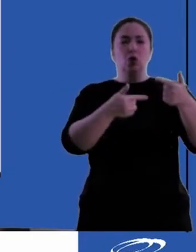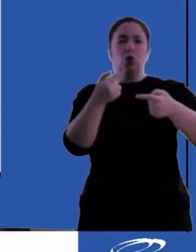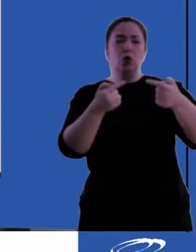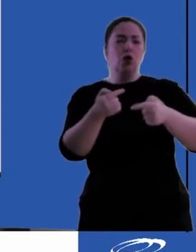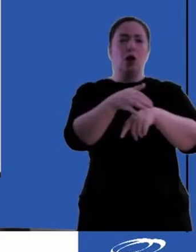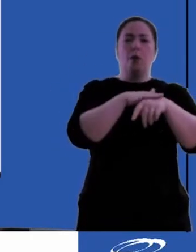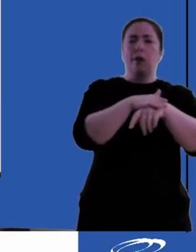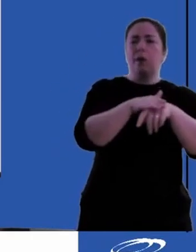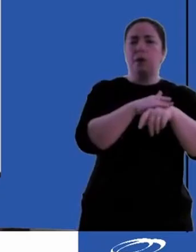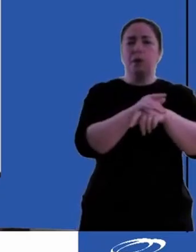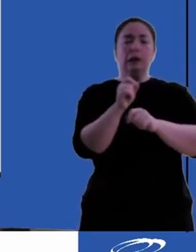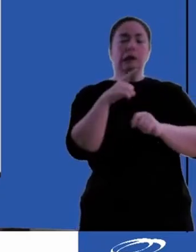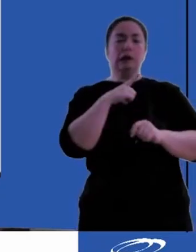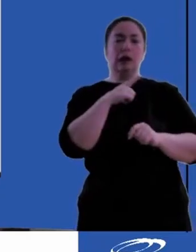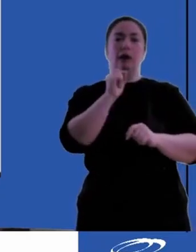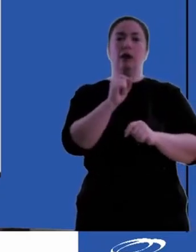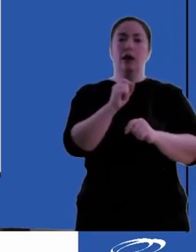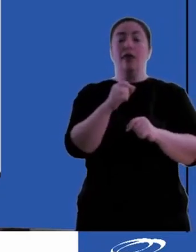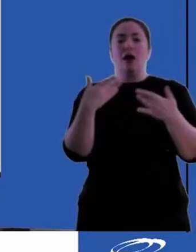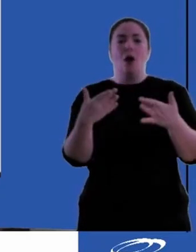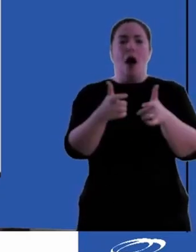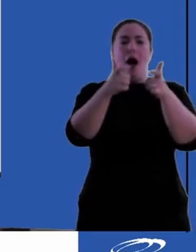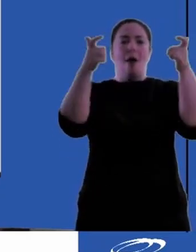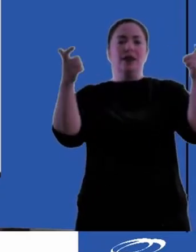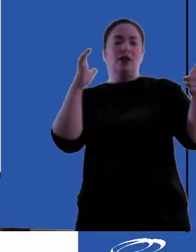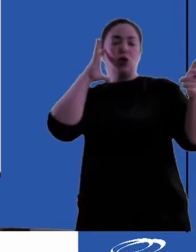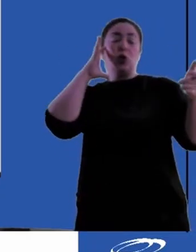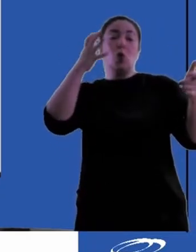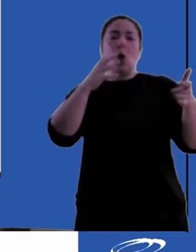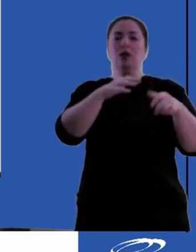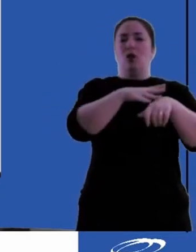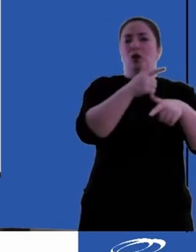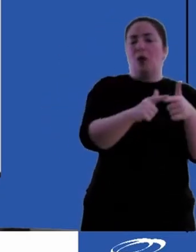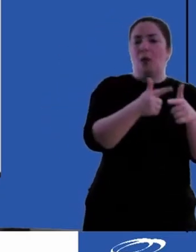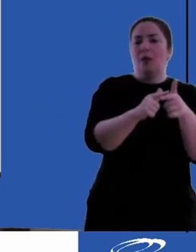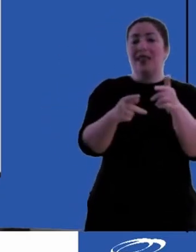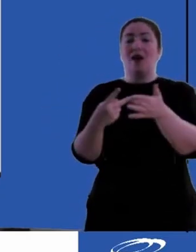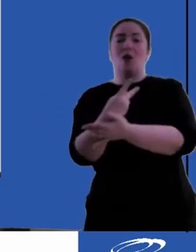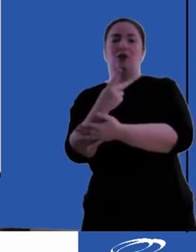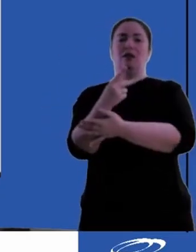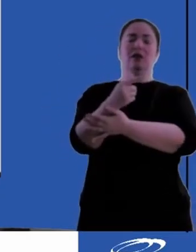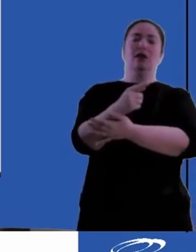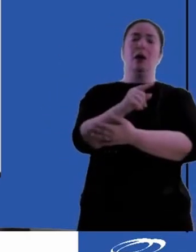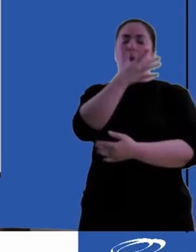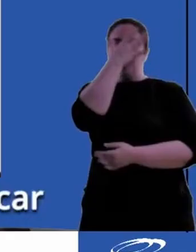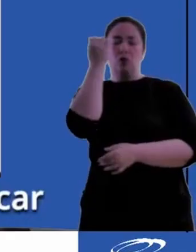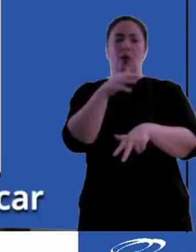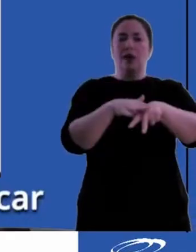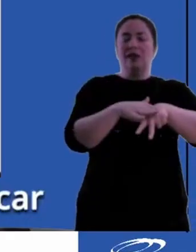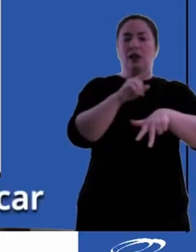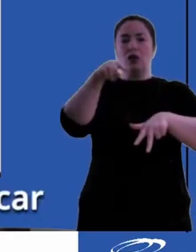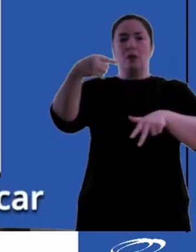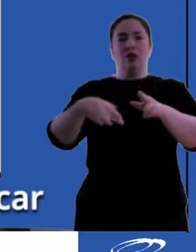in mycobacteria, so it takes care of the rare mycobacterial infection as well. And so you can design